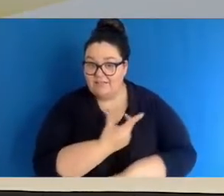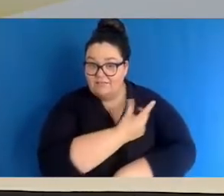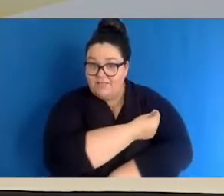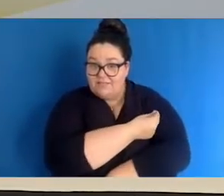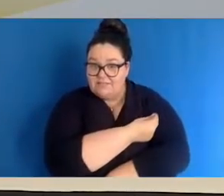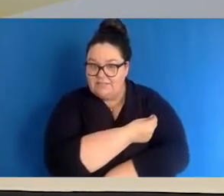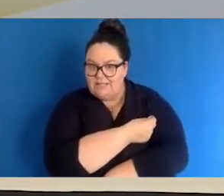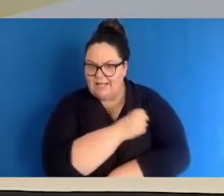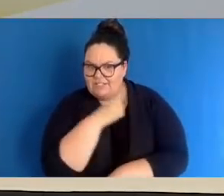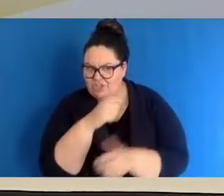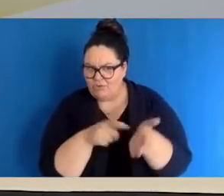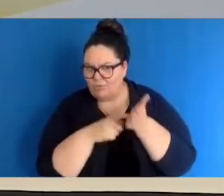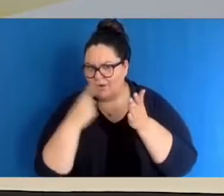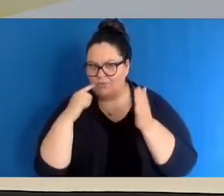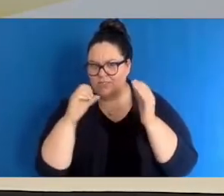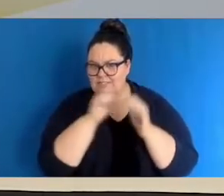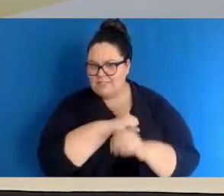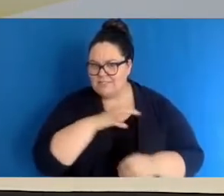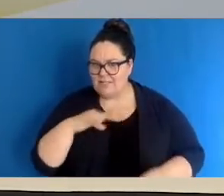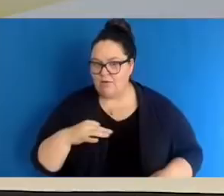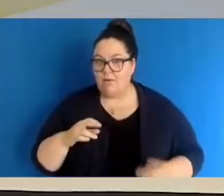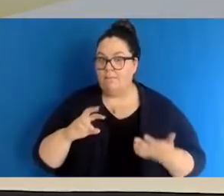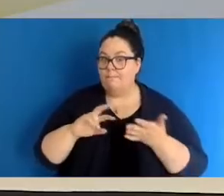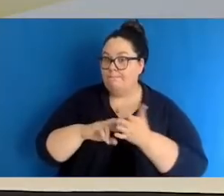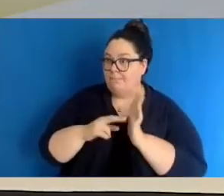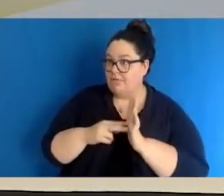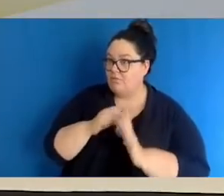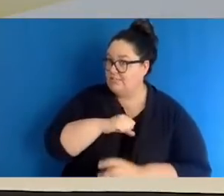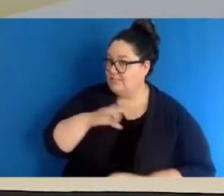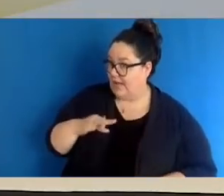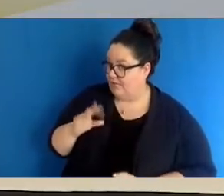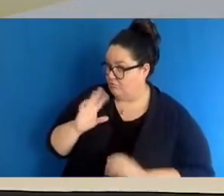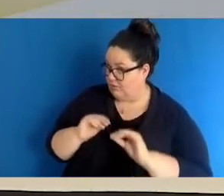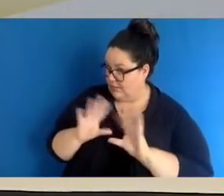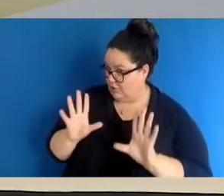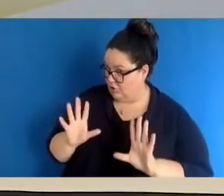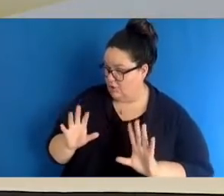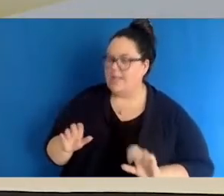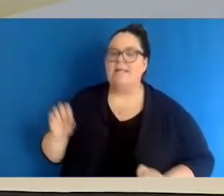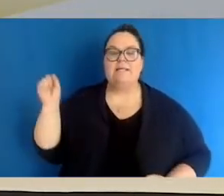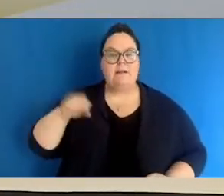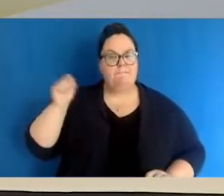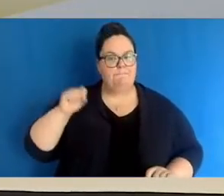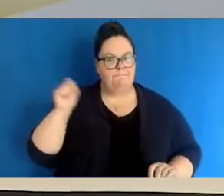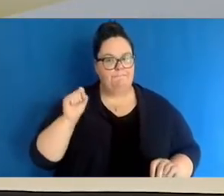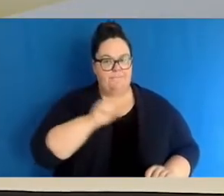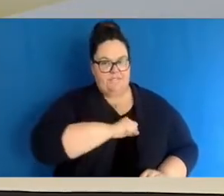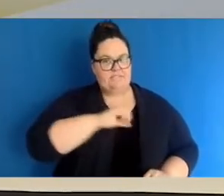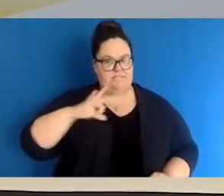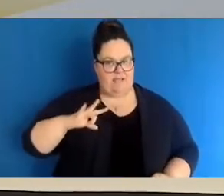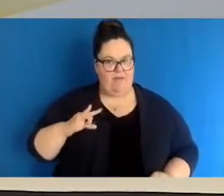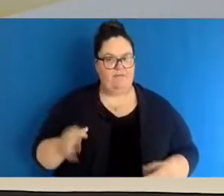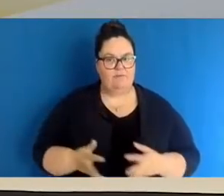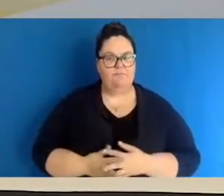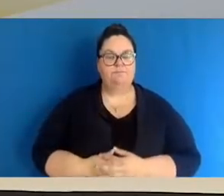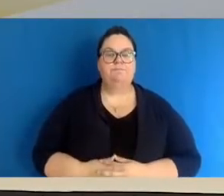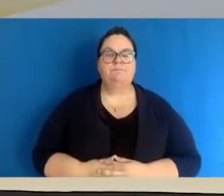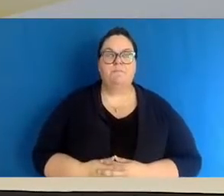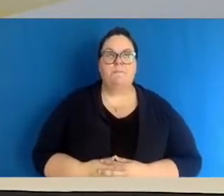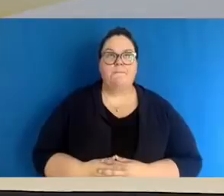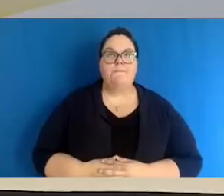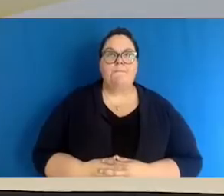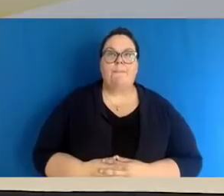in schools? And I think you're speaking about a vaccination mandate for staff. For just to- staff, yes, exactly. To be clear.